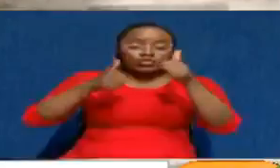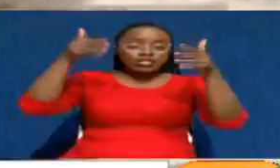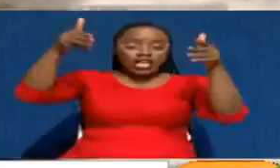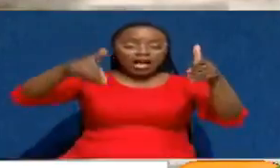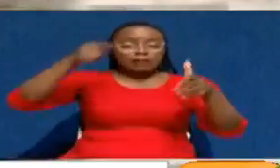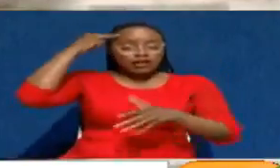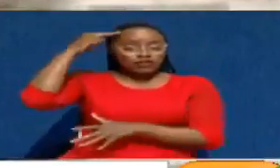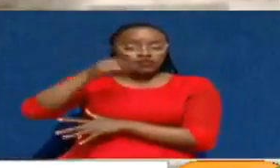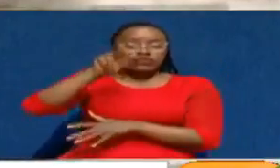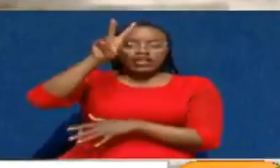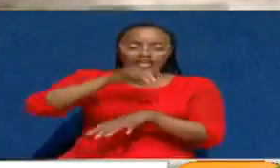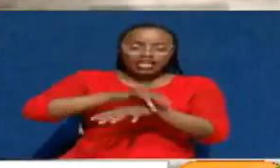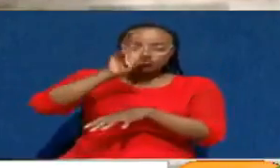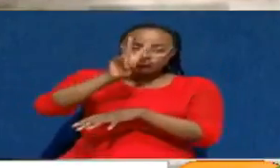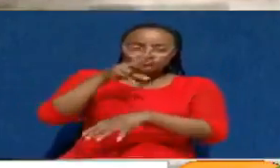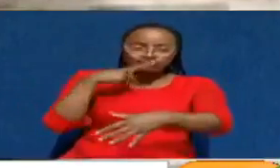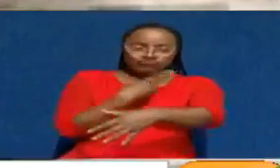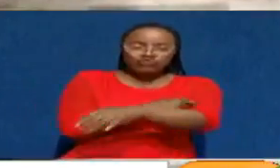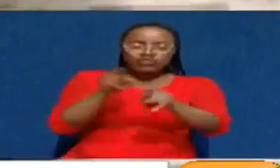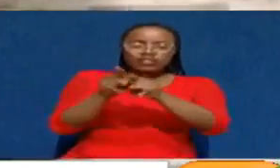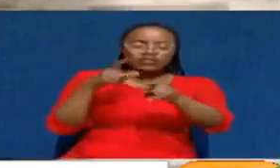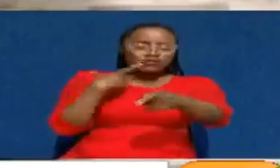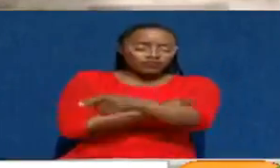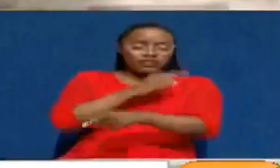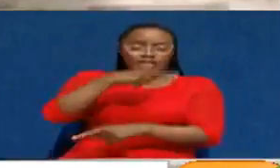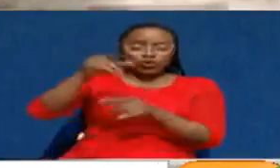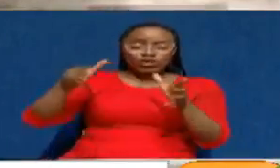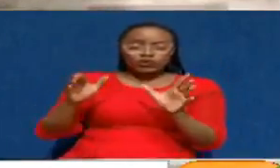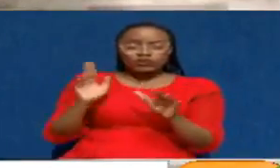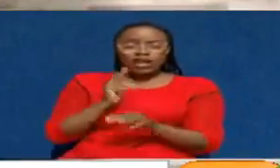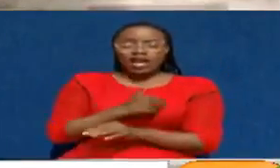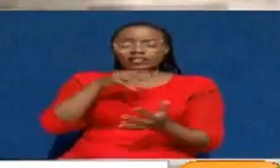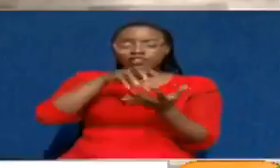you, get 2 doses of the same vaccine as appropriate.